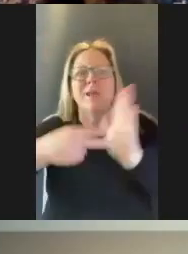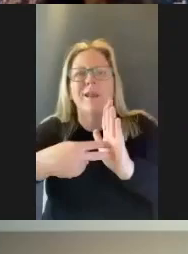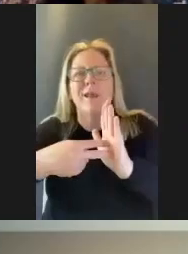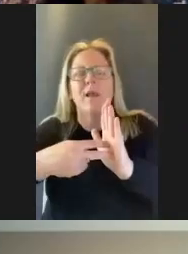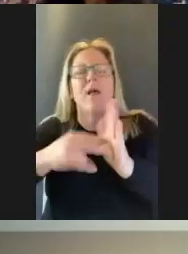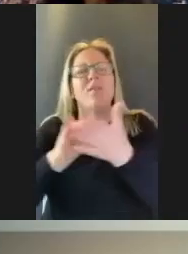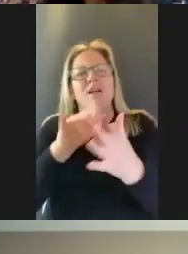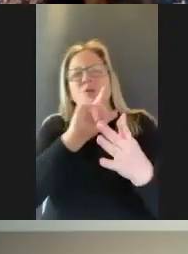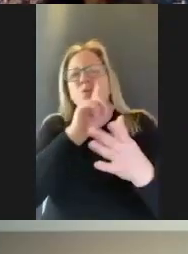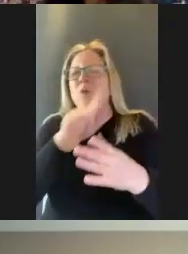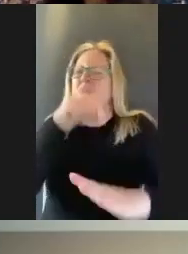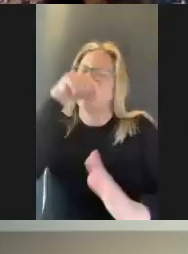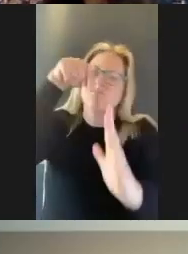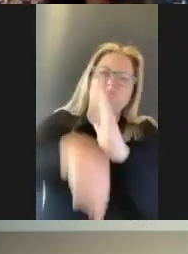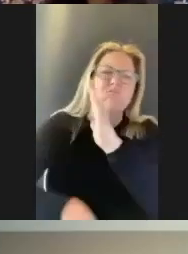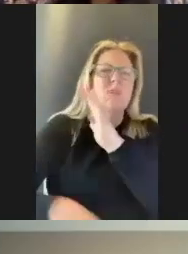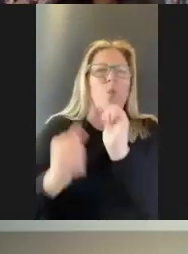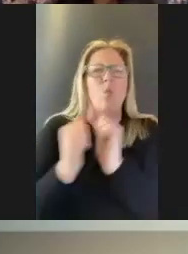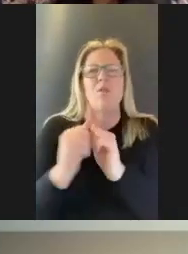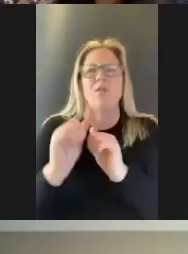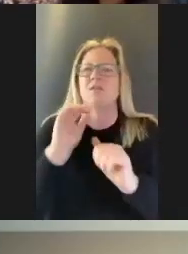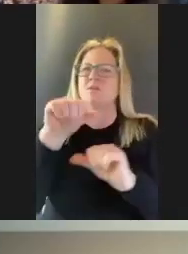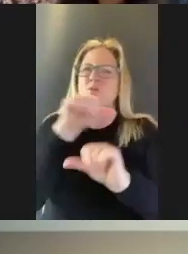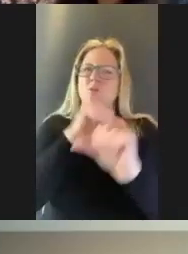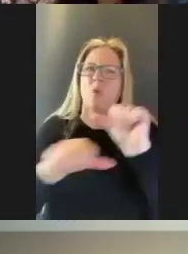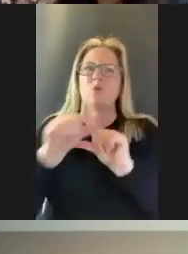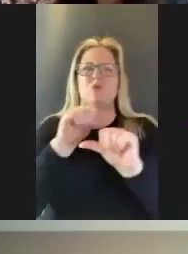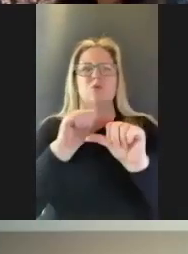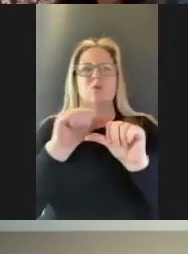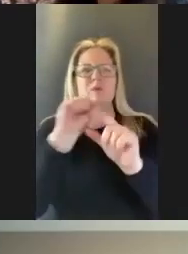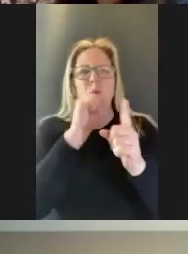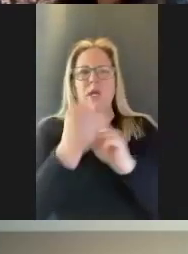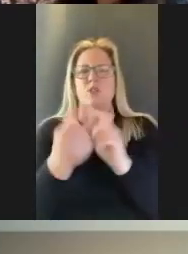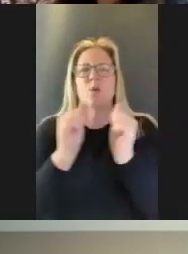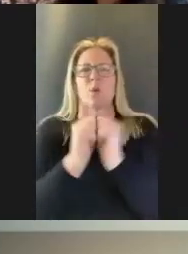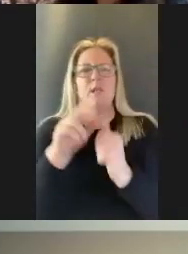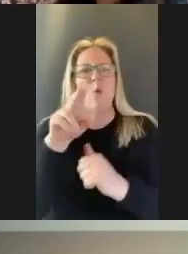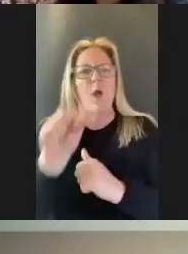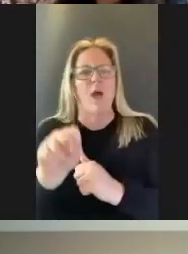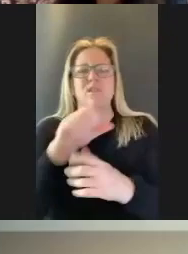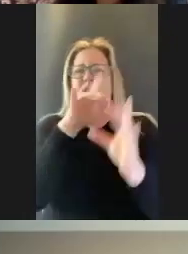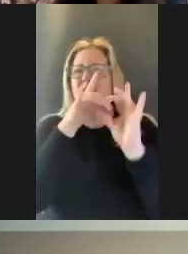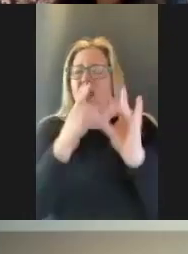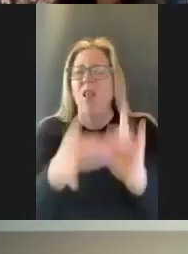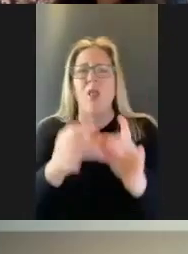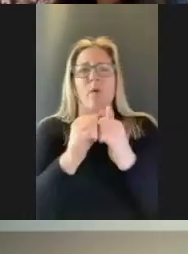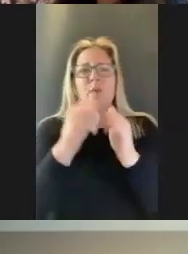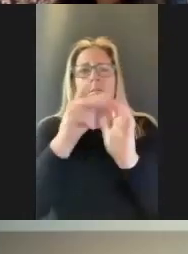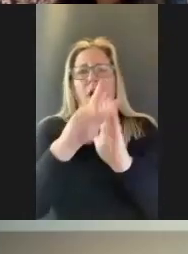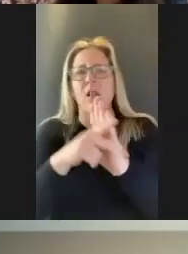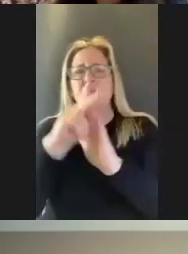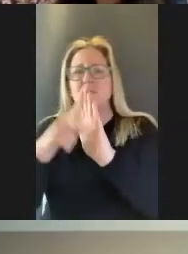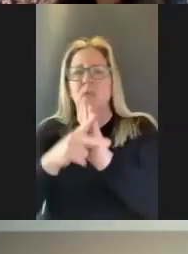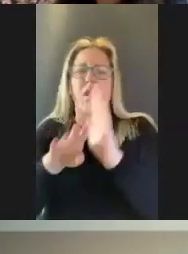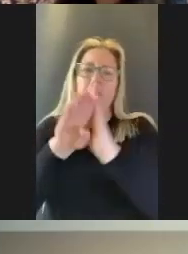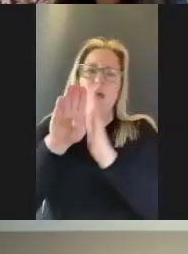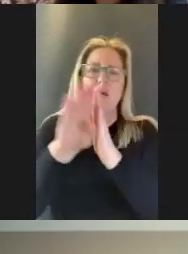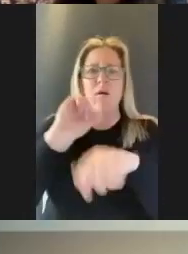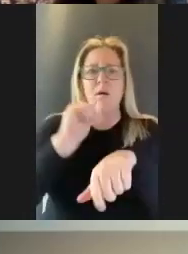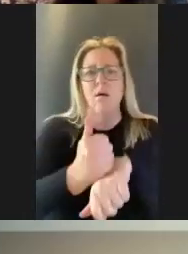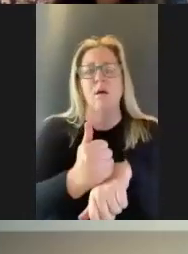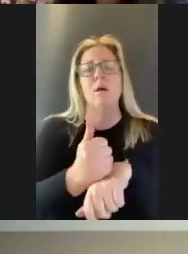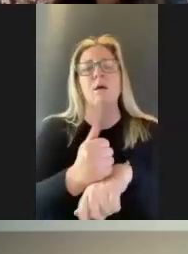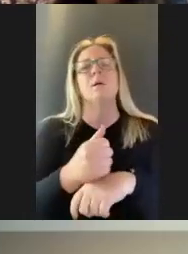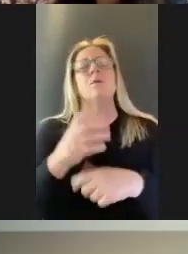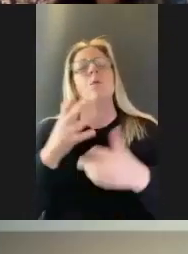into our social fabric of our country. It's embedded into our laws and policies. So we can look at, I'm just gonna share just